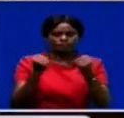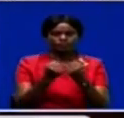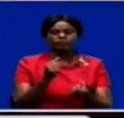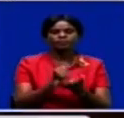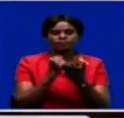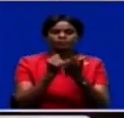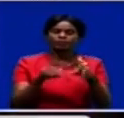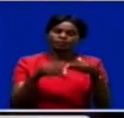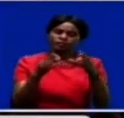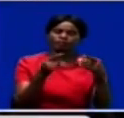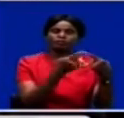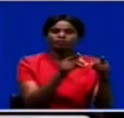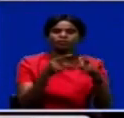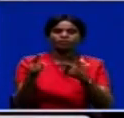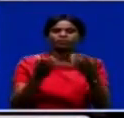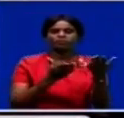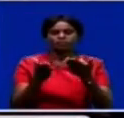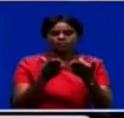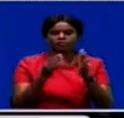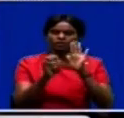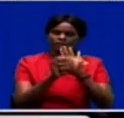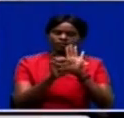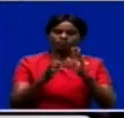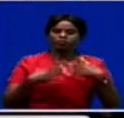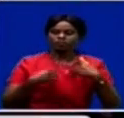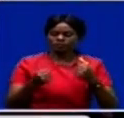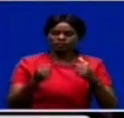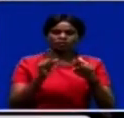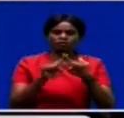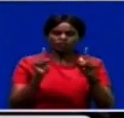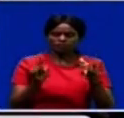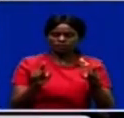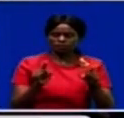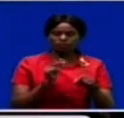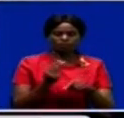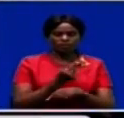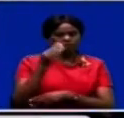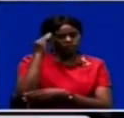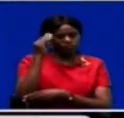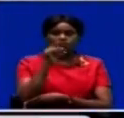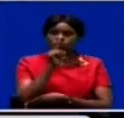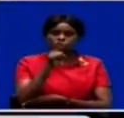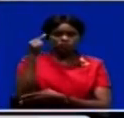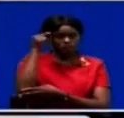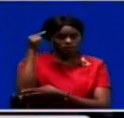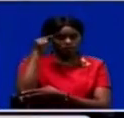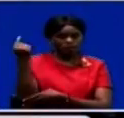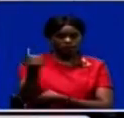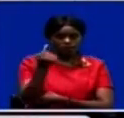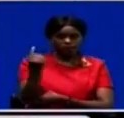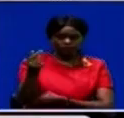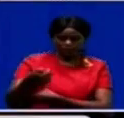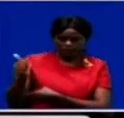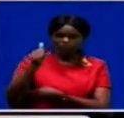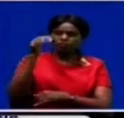the provision of various services such as health. However, we do recognize the fact that the government alone cannot meet all